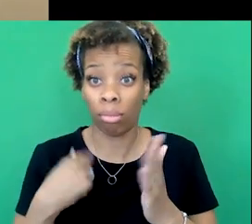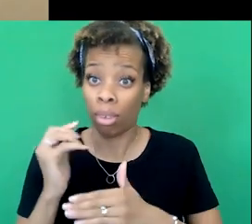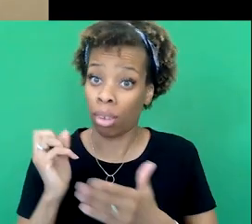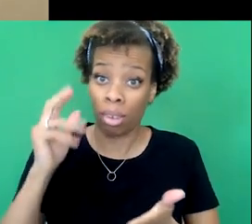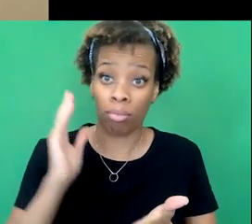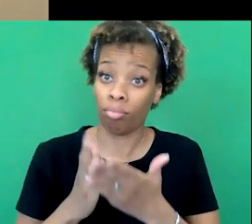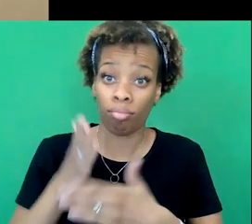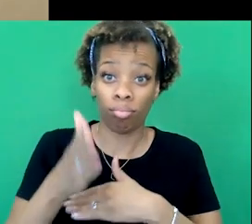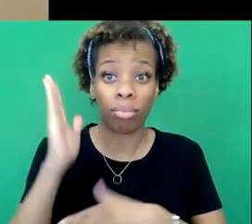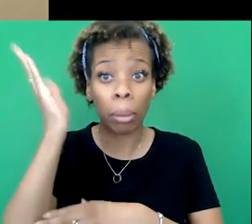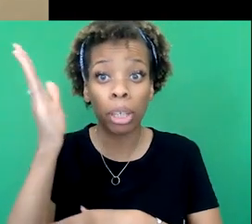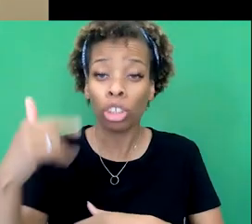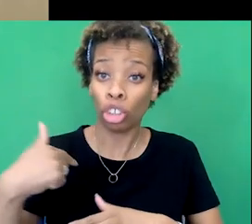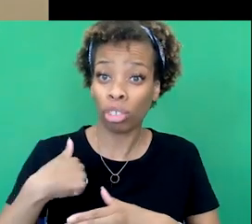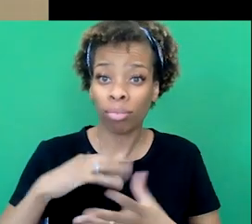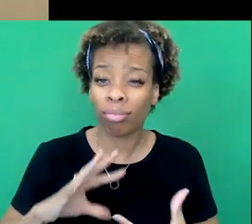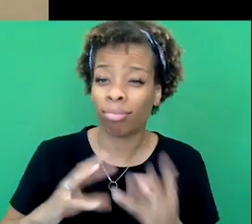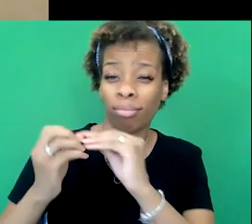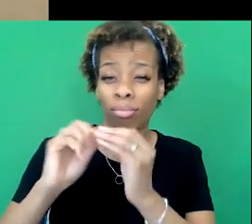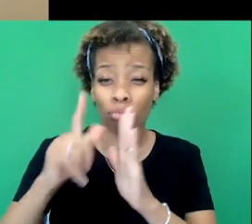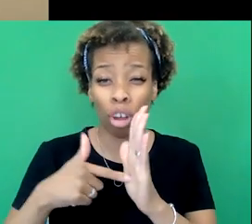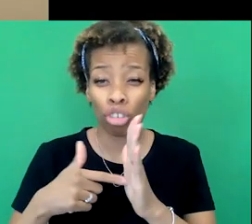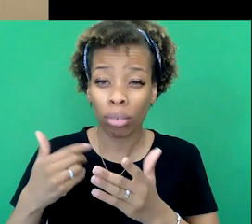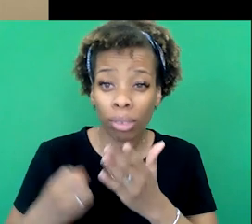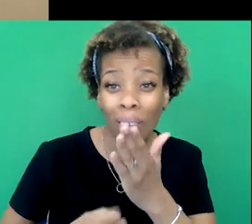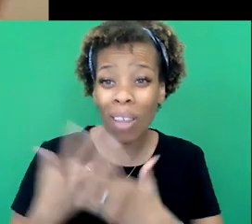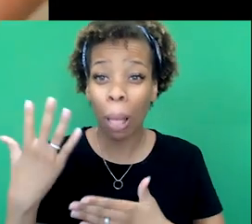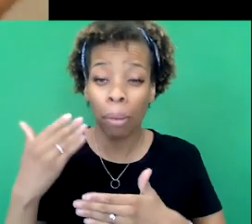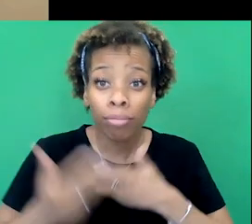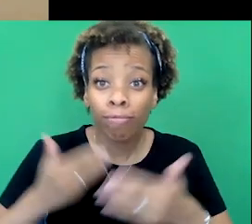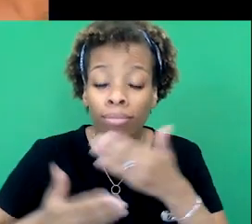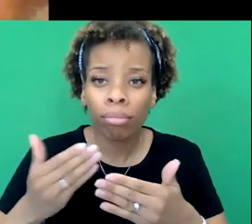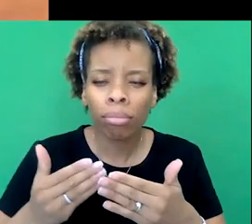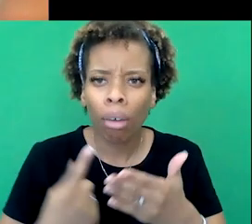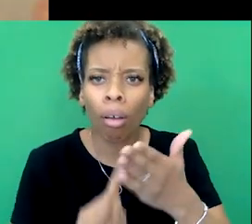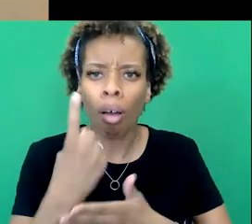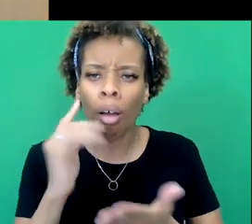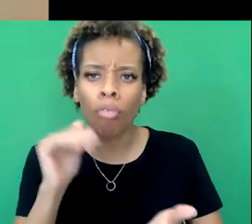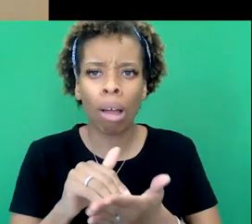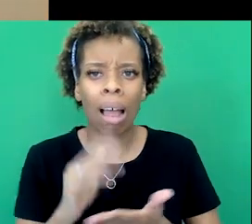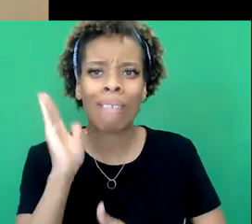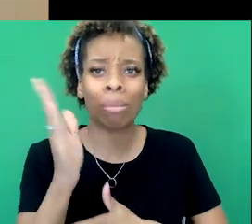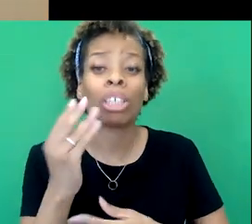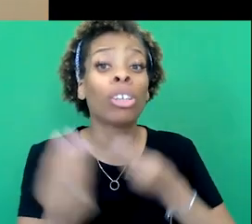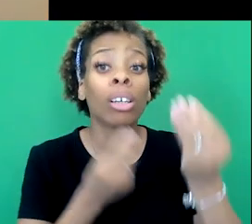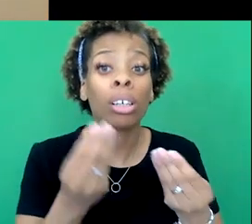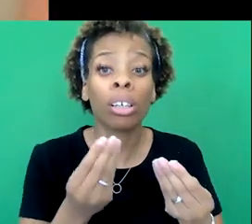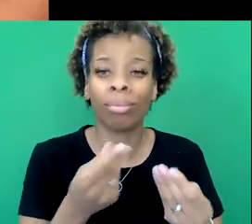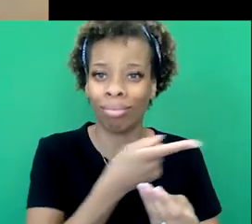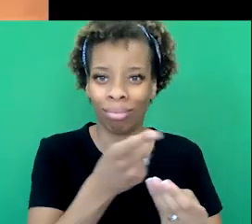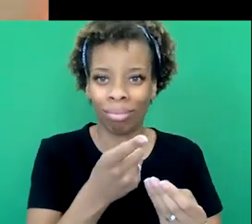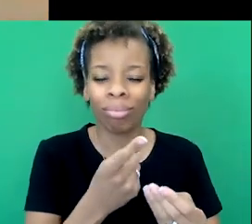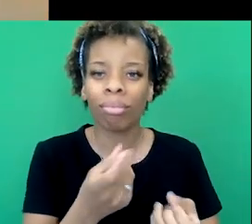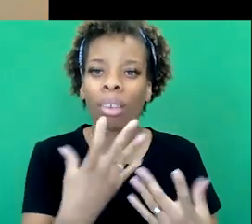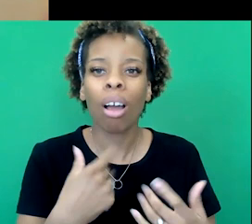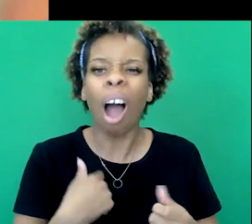and through no fault of your own, you could have been developing this project, and they did something they think is similar the year before, or it didn't